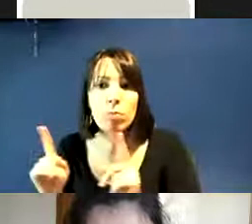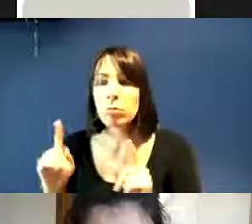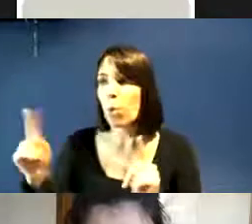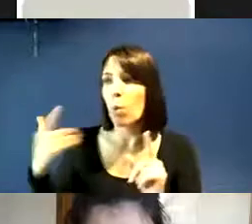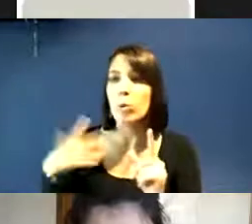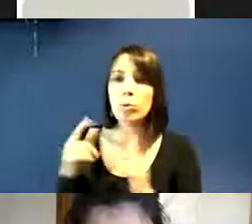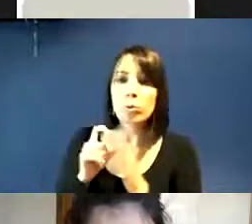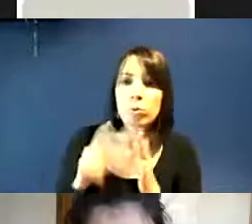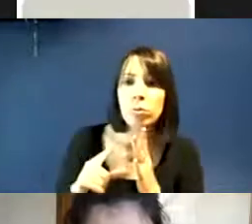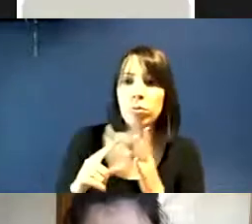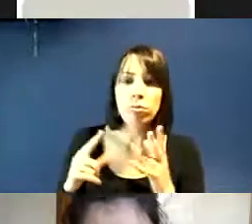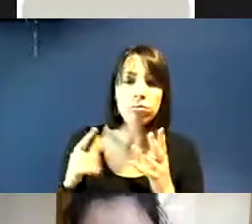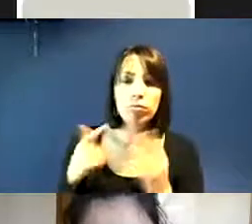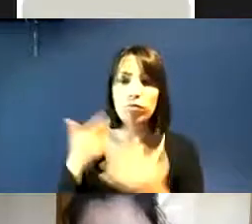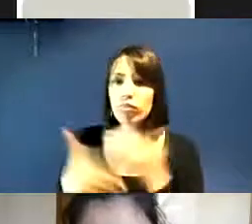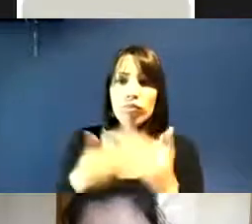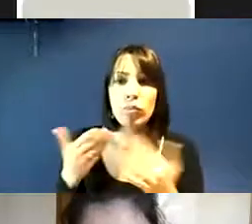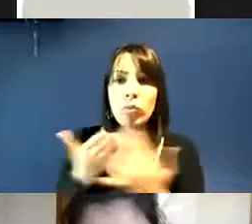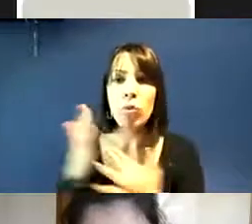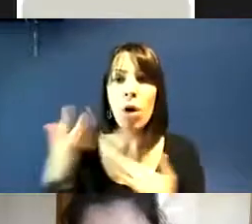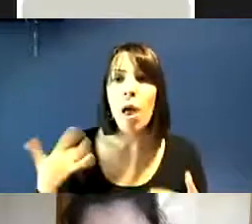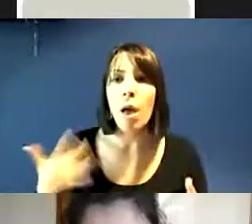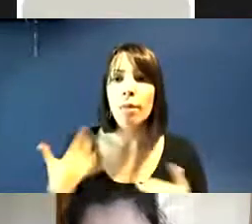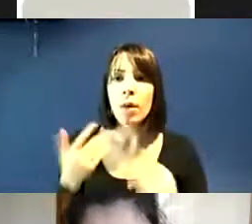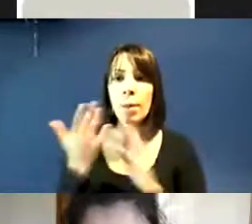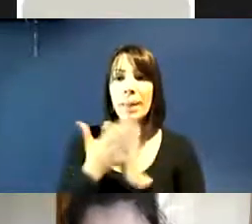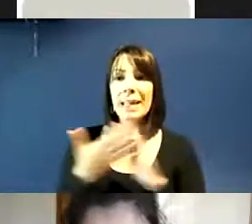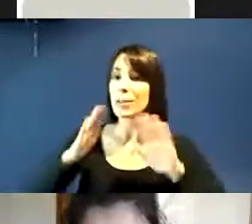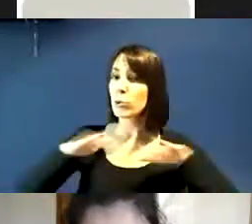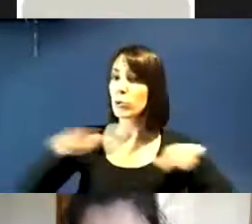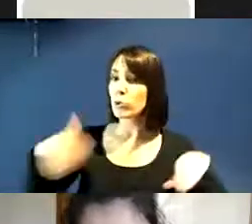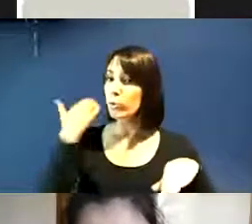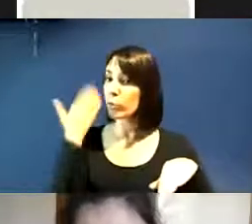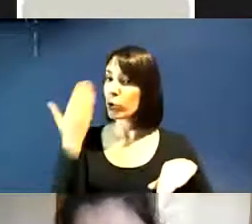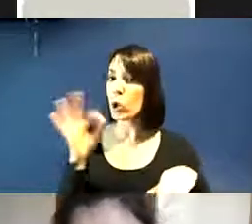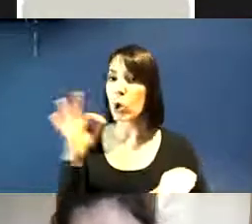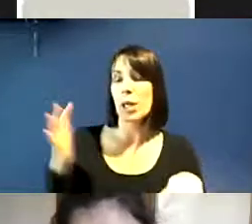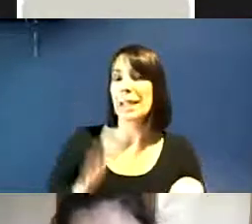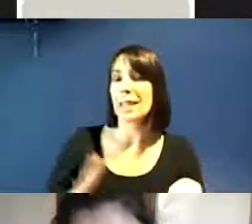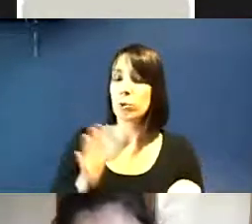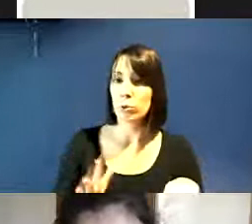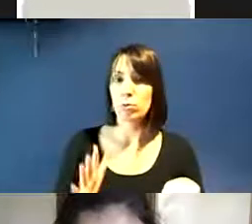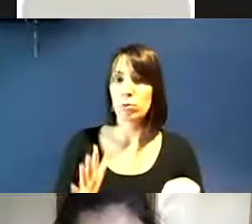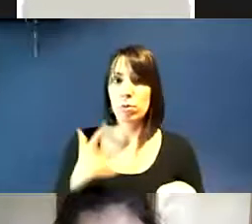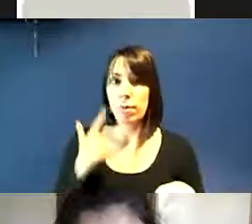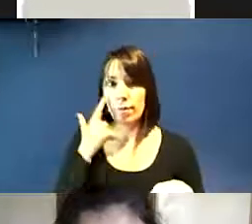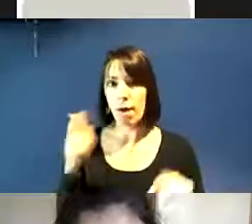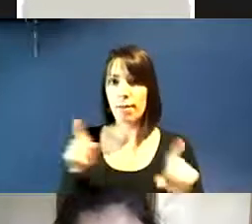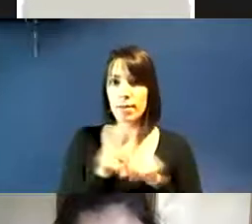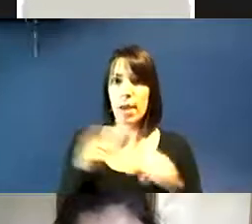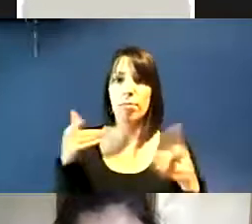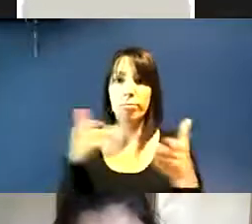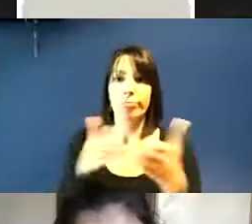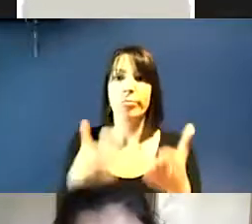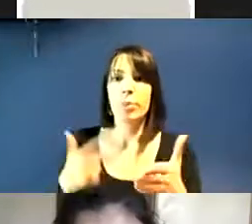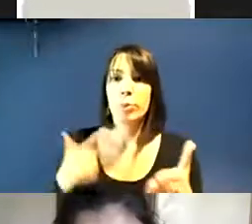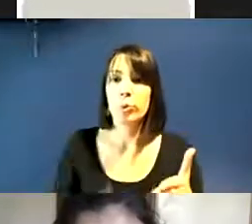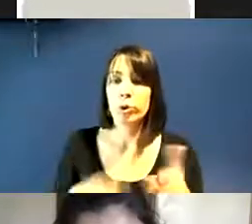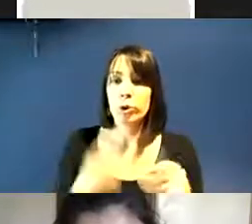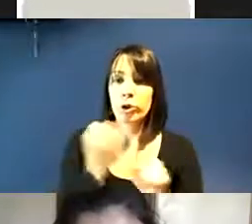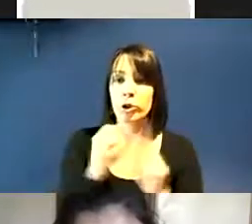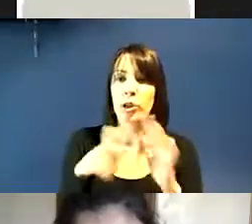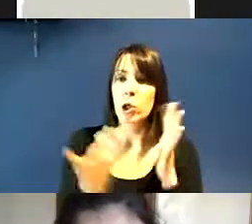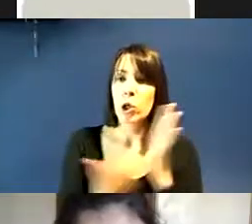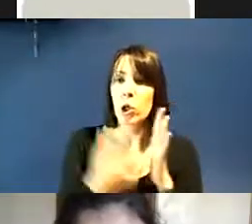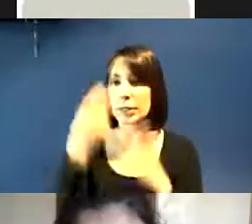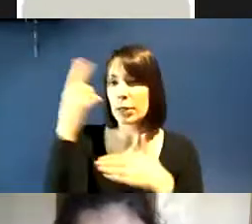won't have to experience some of the really damaging rigid gender stereotypes that we have. So that is beneficial for all